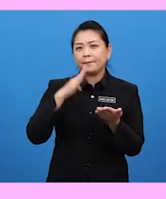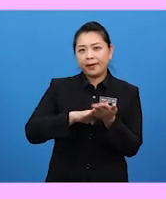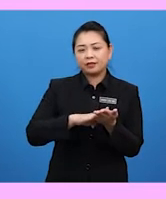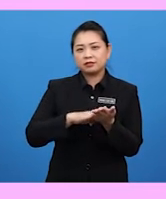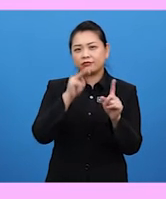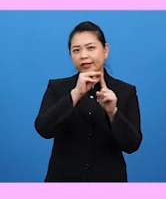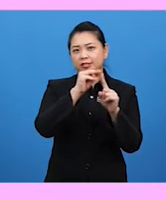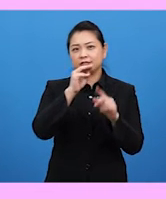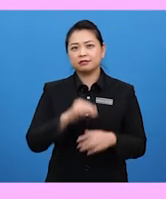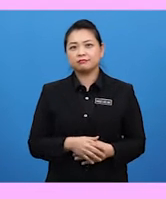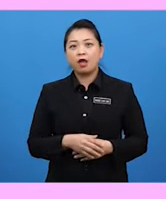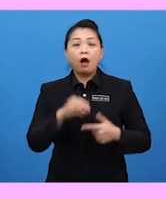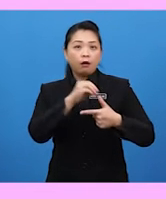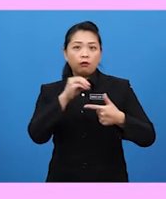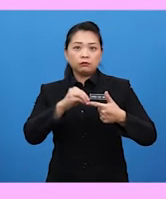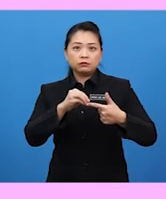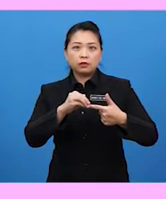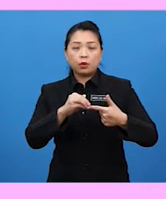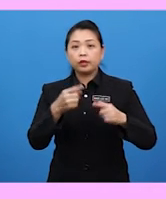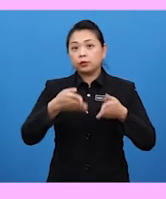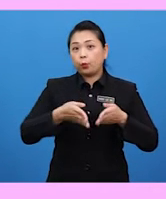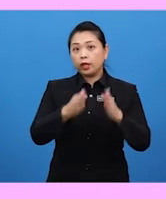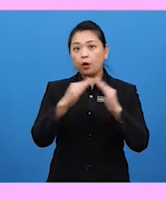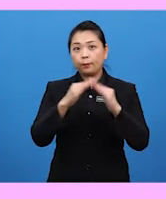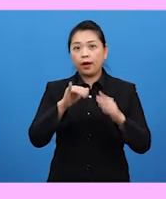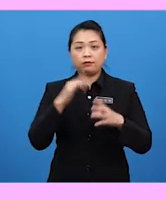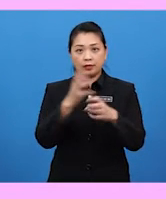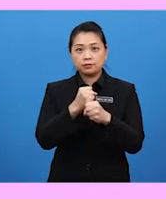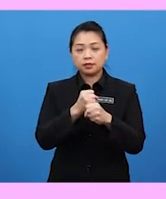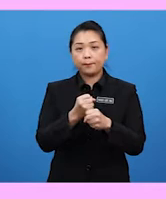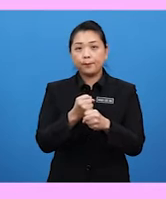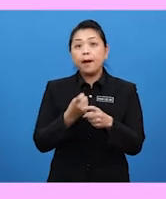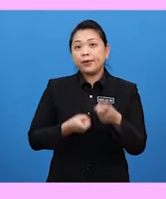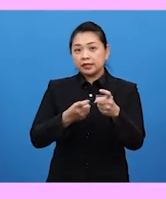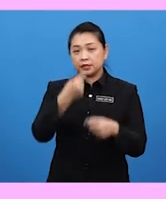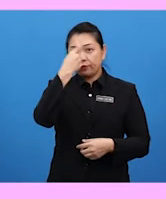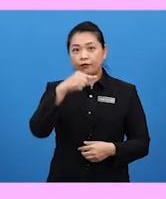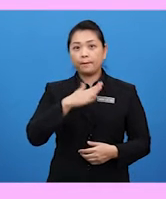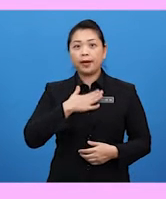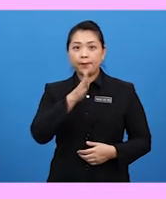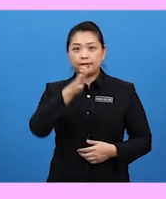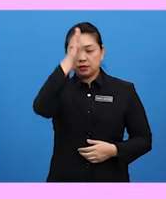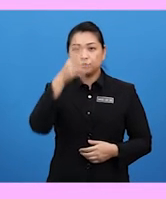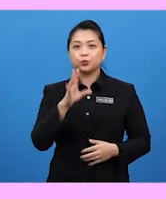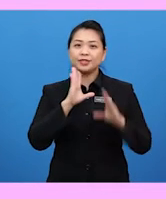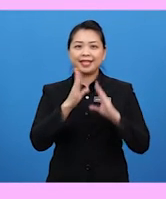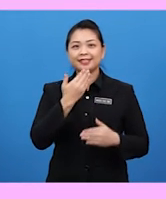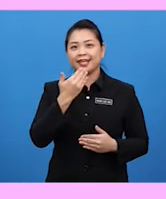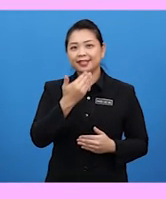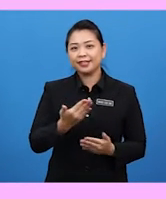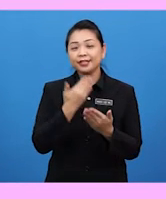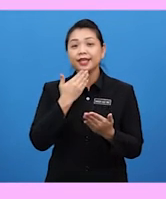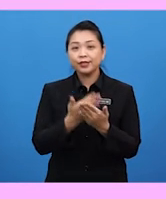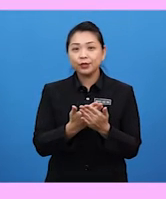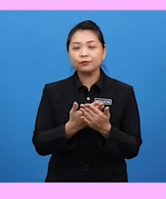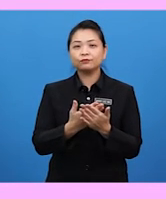grades. Or, on the way home, I'll get some presents for my parents to say thank you for